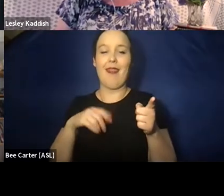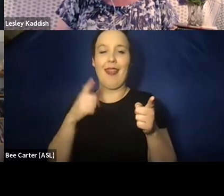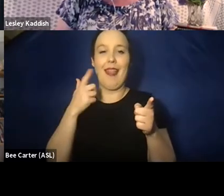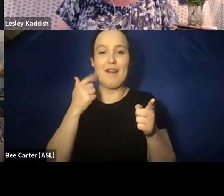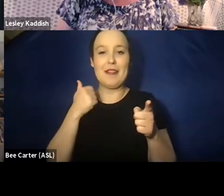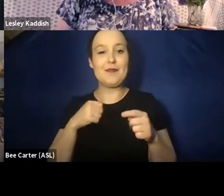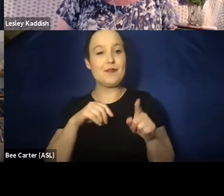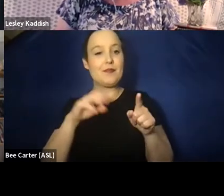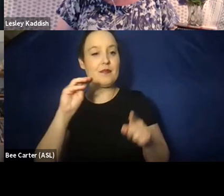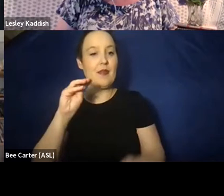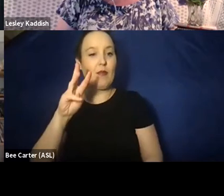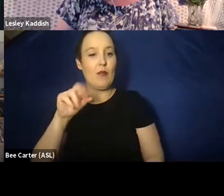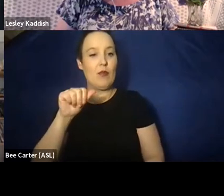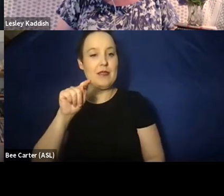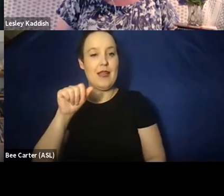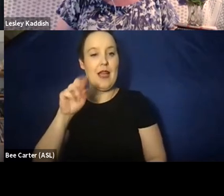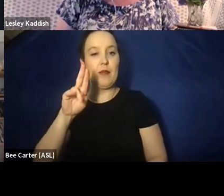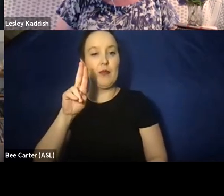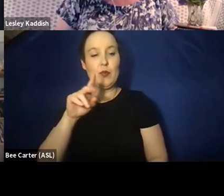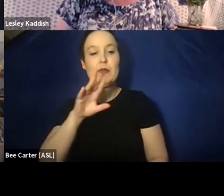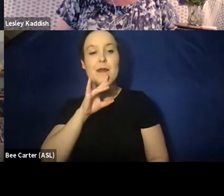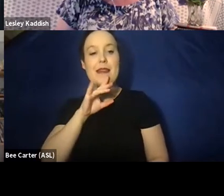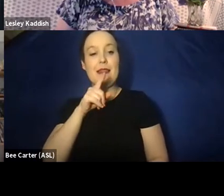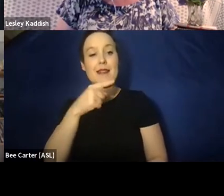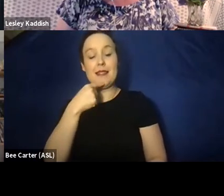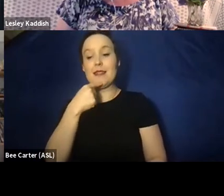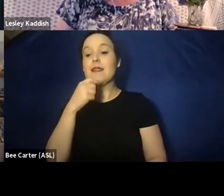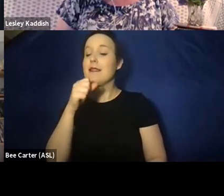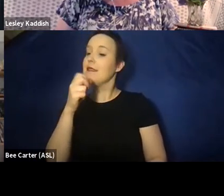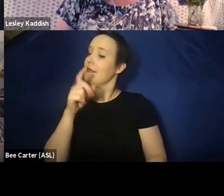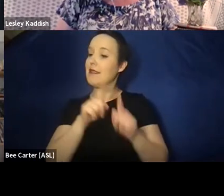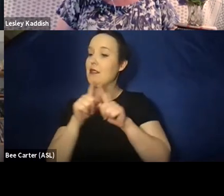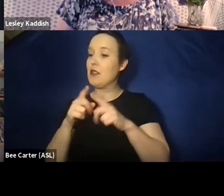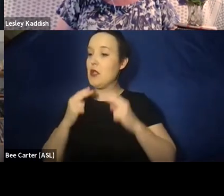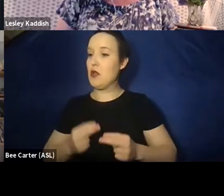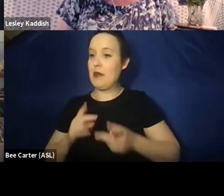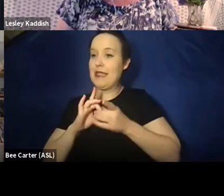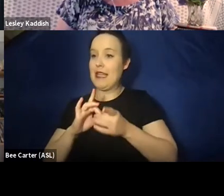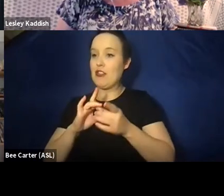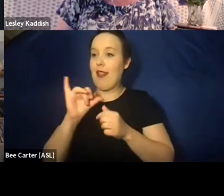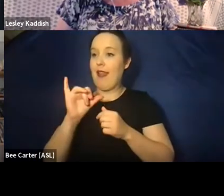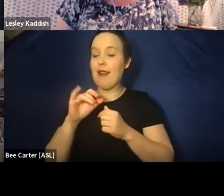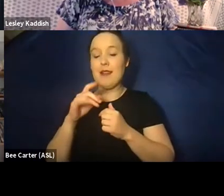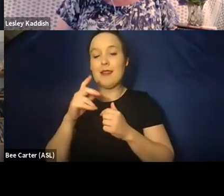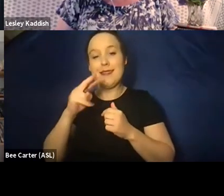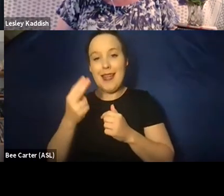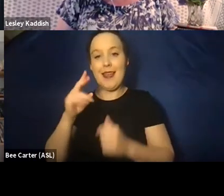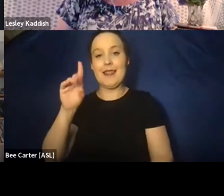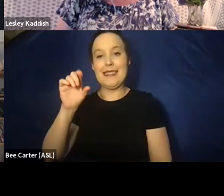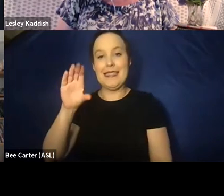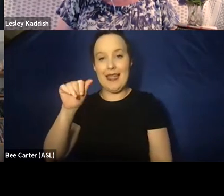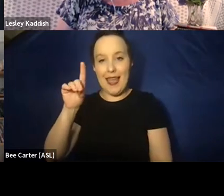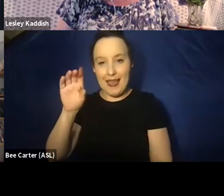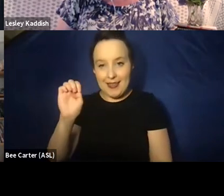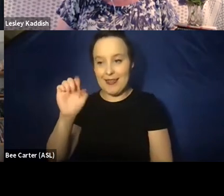But it's also a human connection. I mean, we're in the second decade of the 21st century.